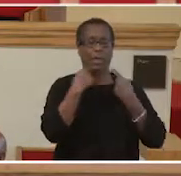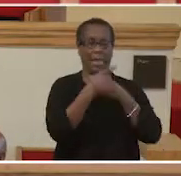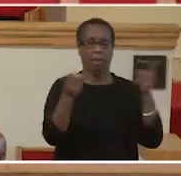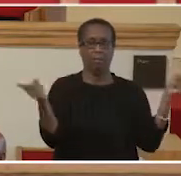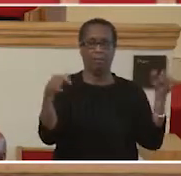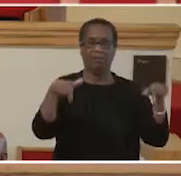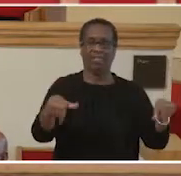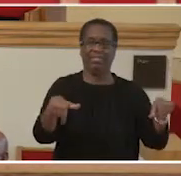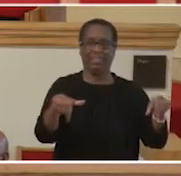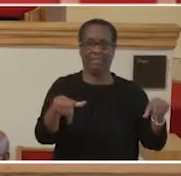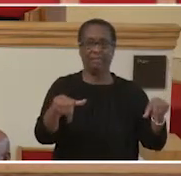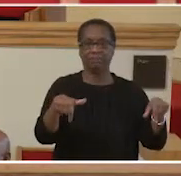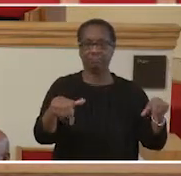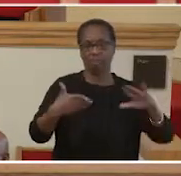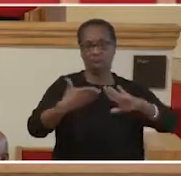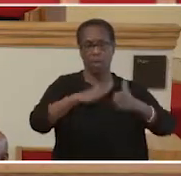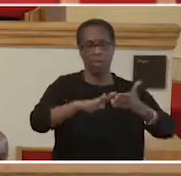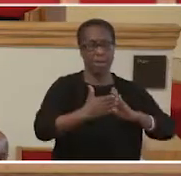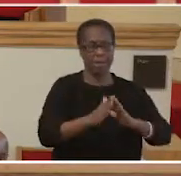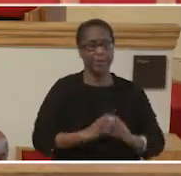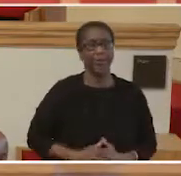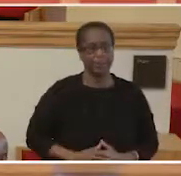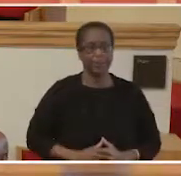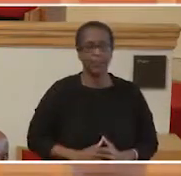this faith community.